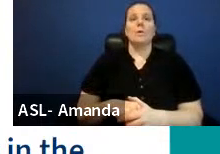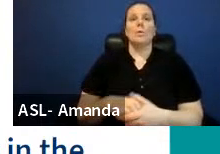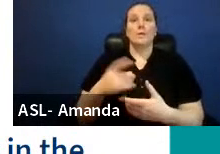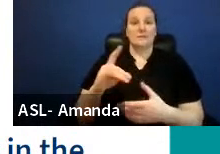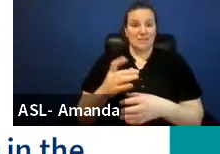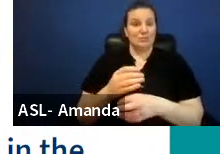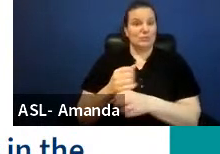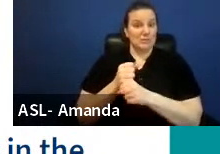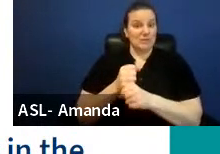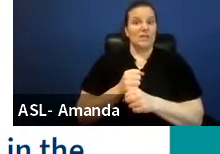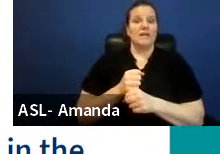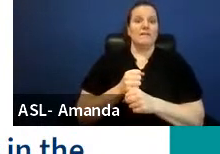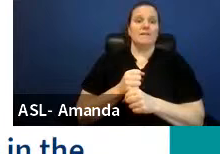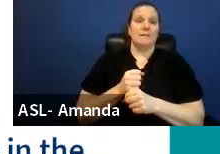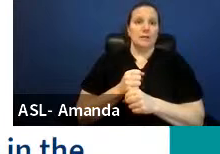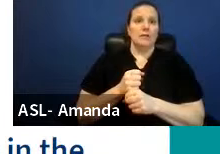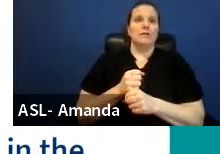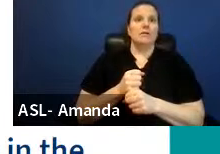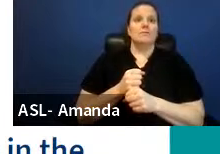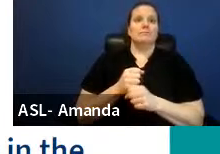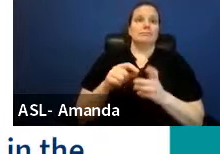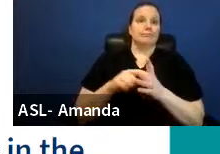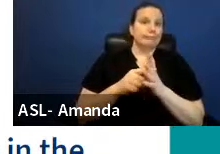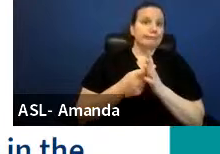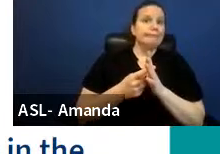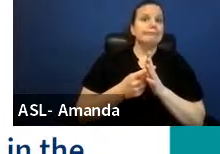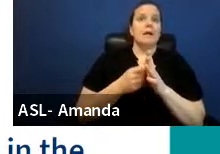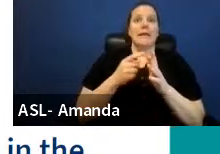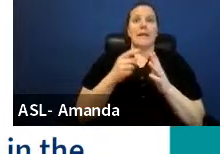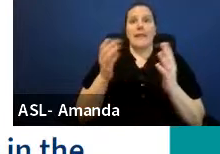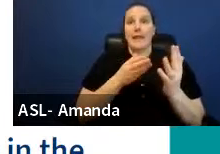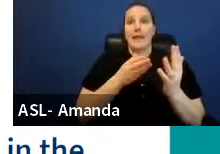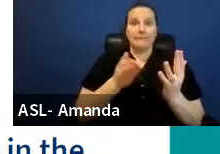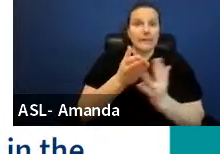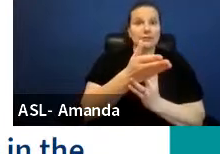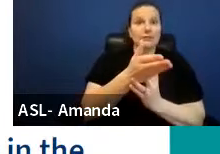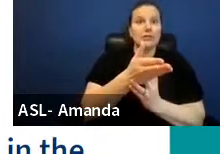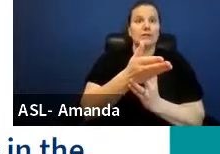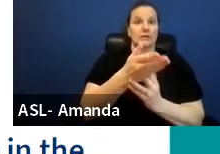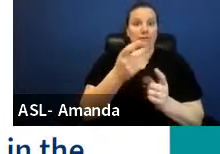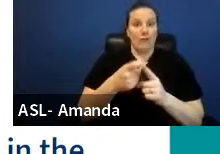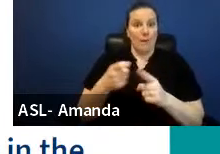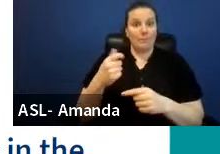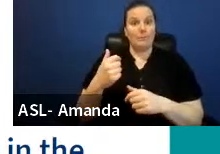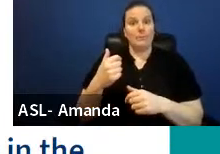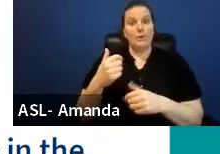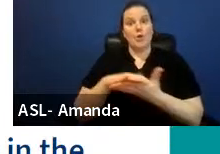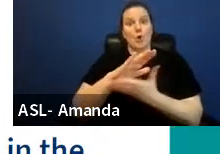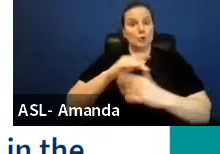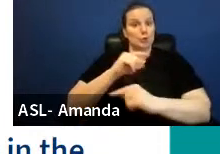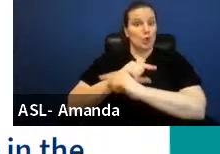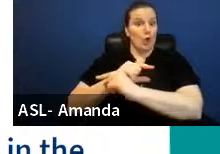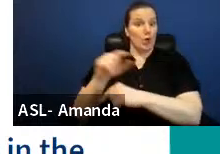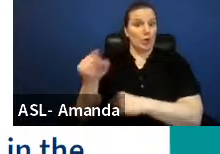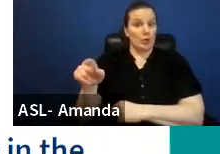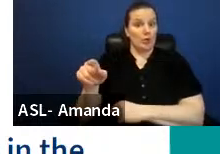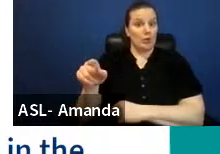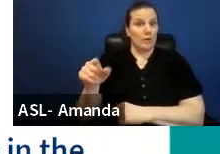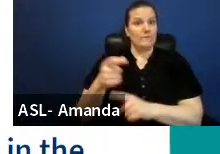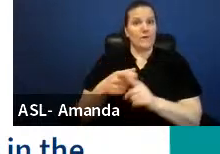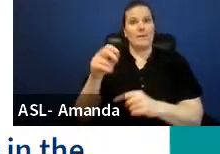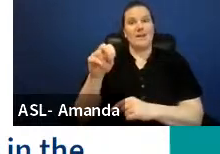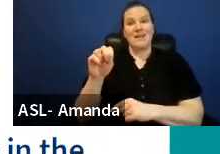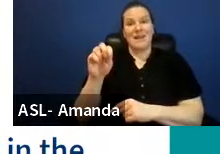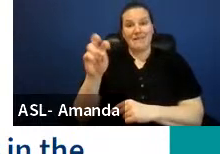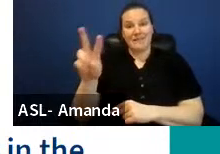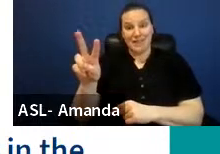a preliminary navigation clearance determination from the Coast Guard. That was based off of a navigation